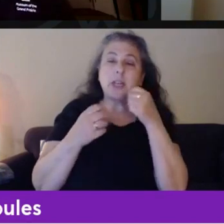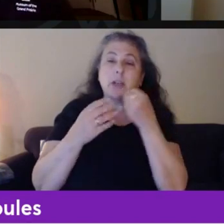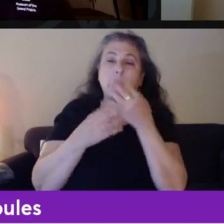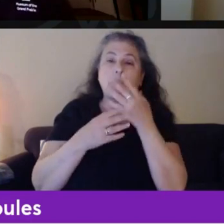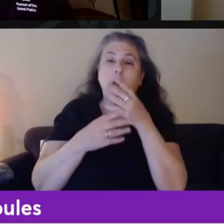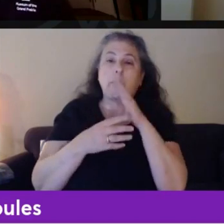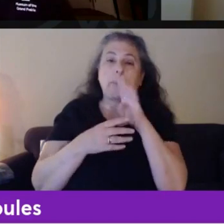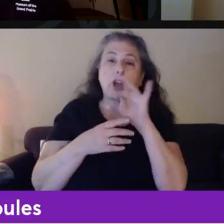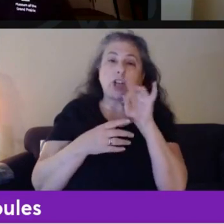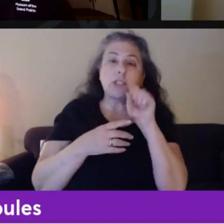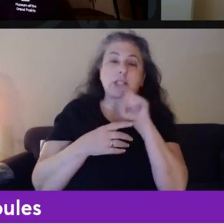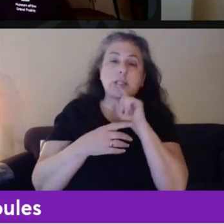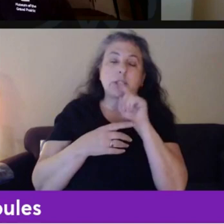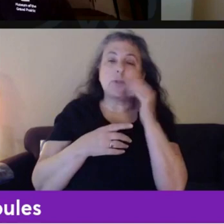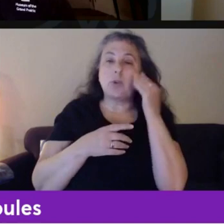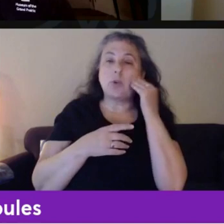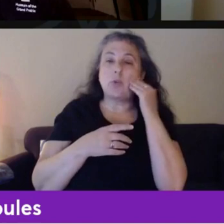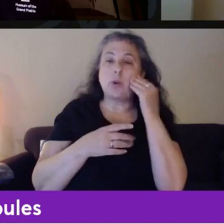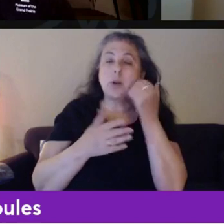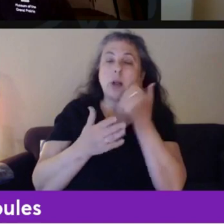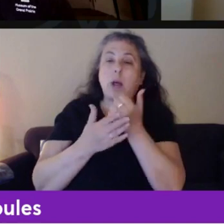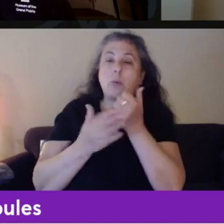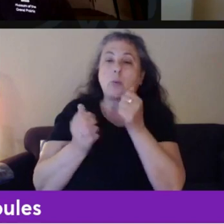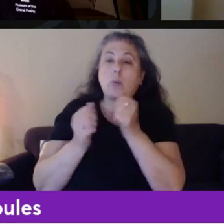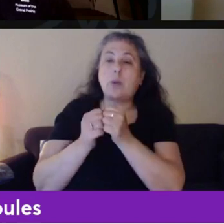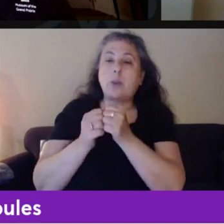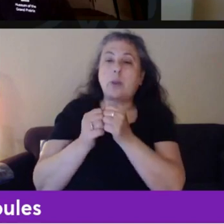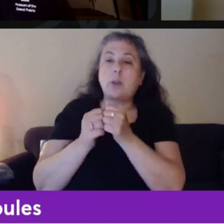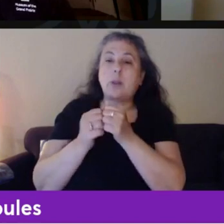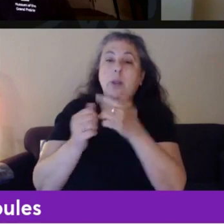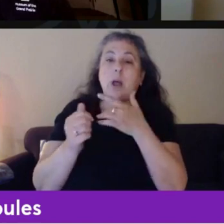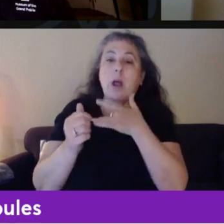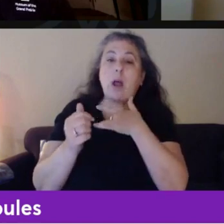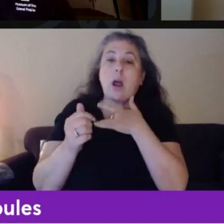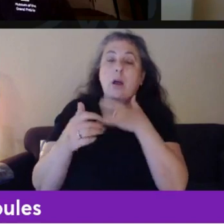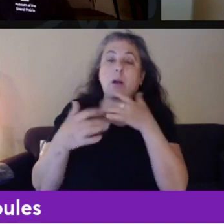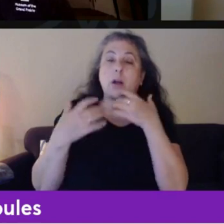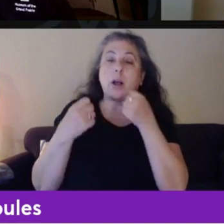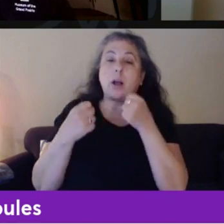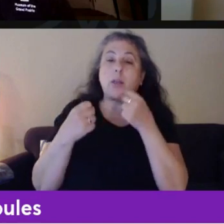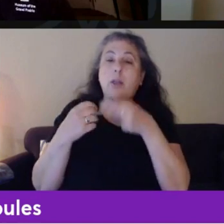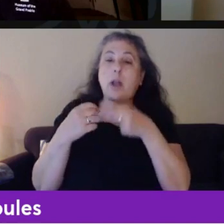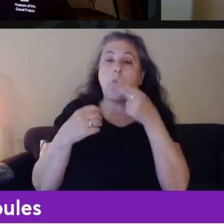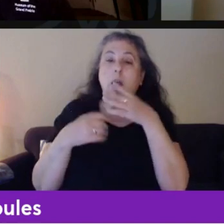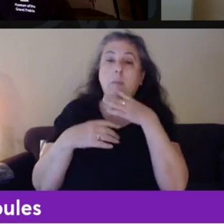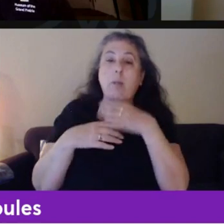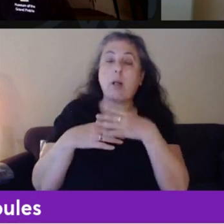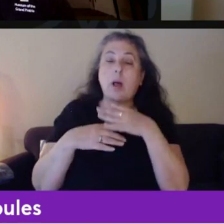berries are known to help with heart health and high blood pressure.